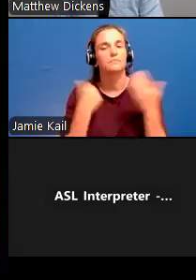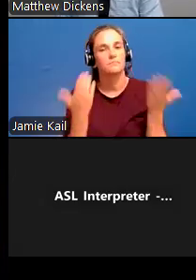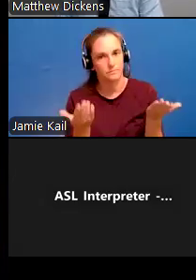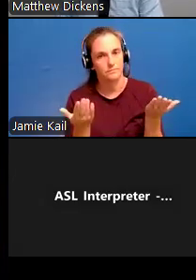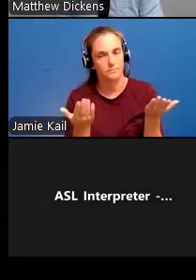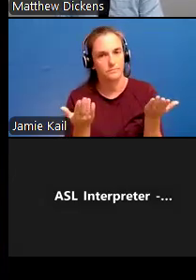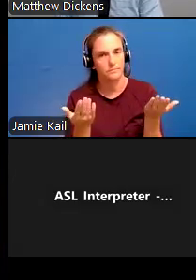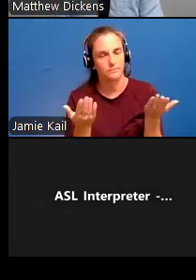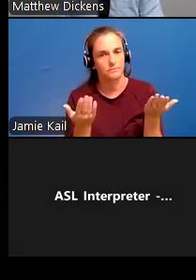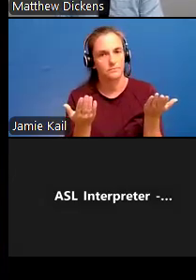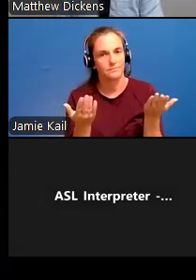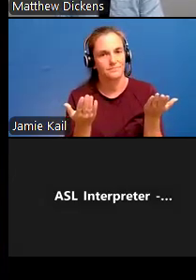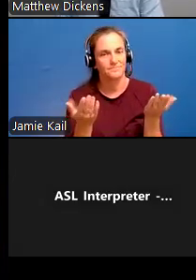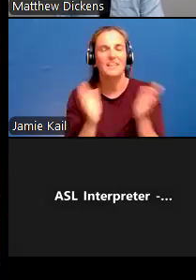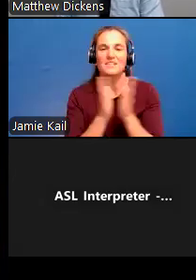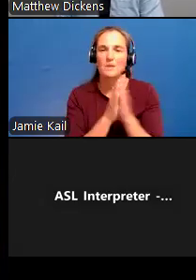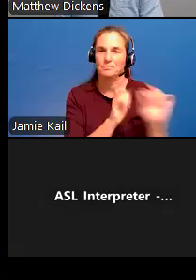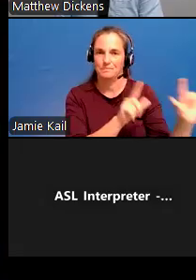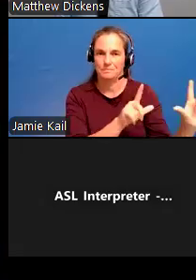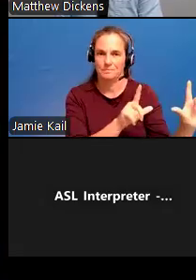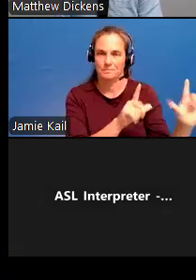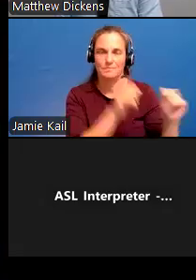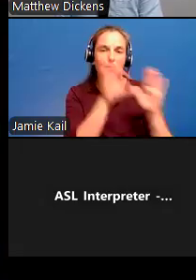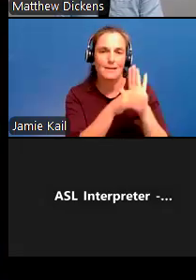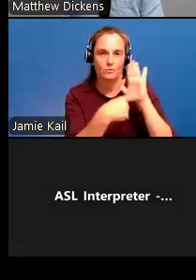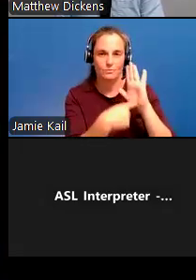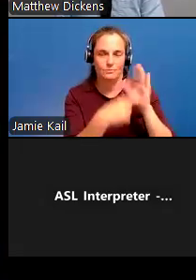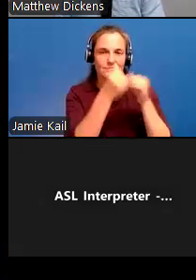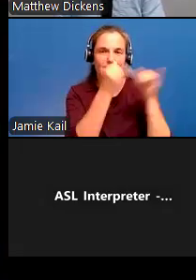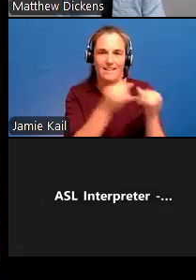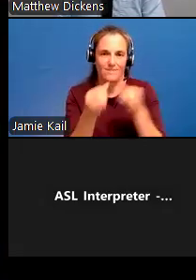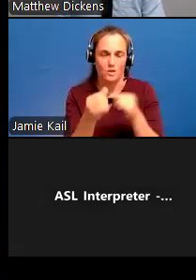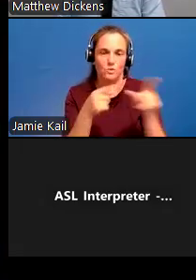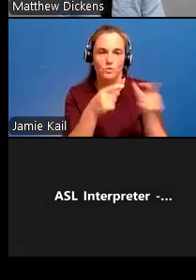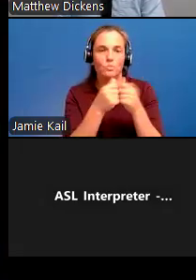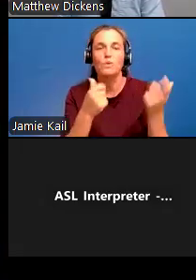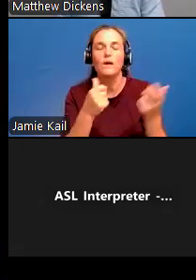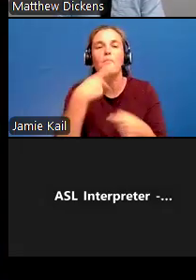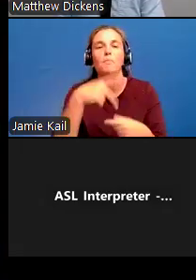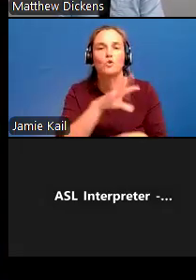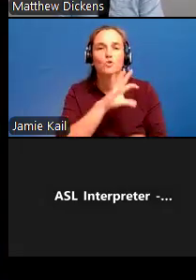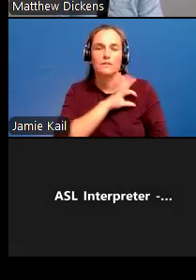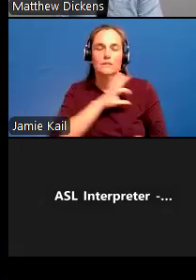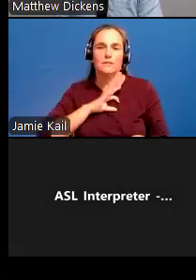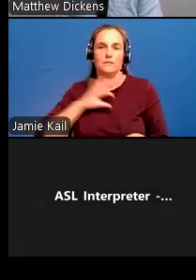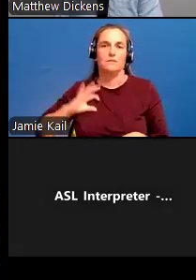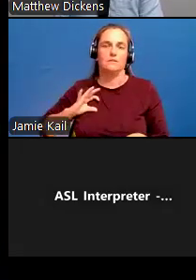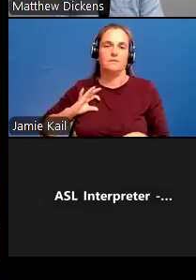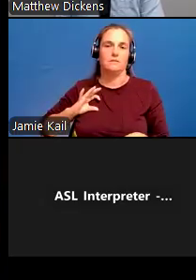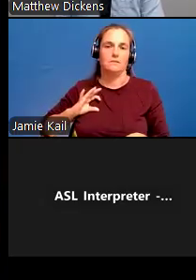So on the screen, the picture displays an individual with bruises to their chest